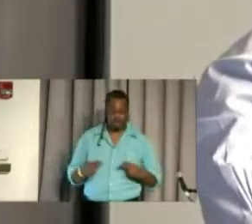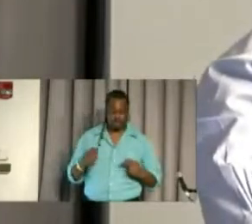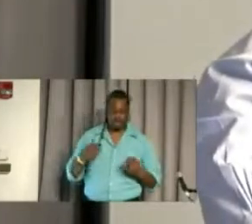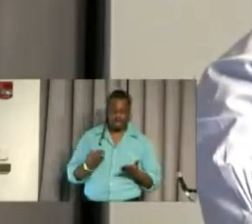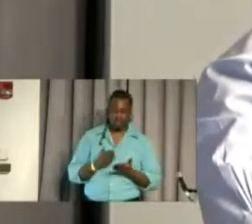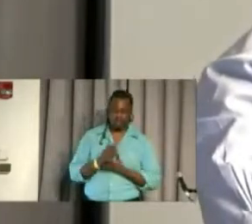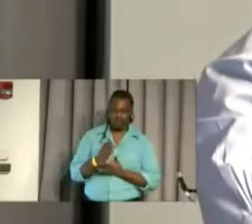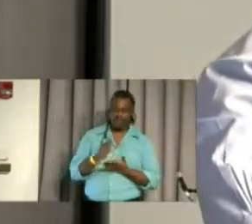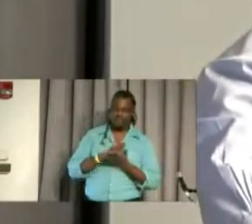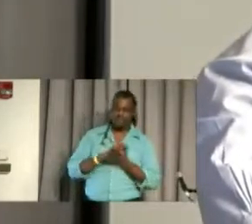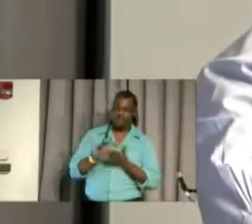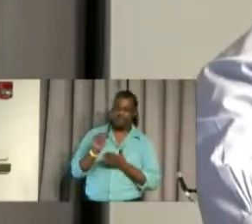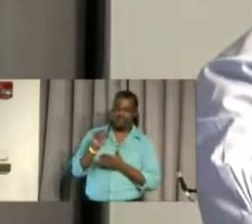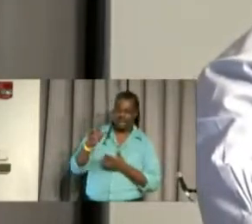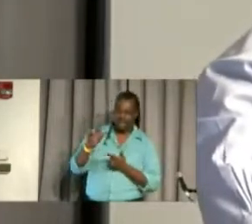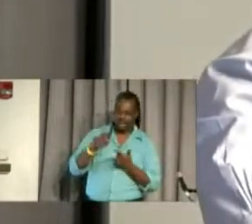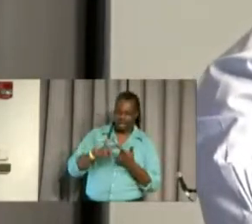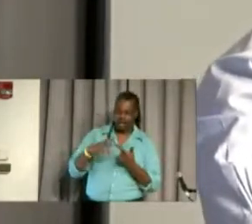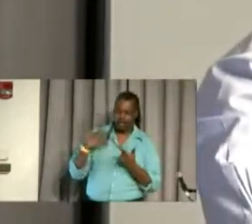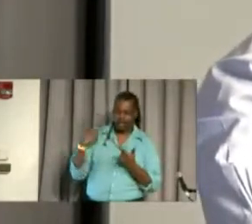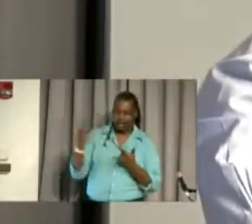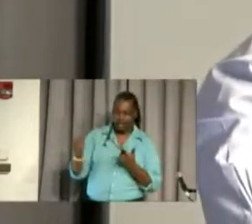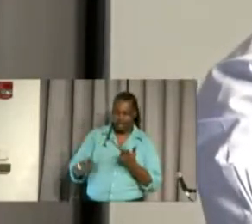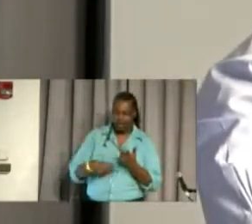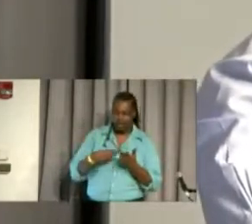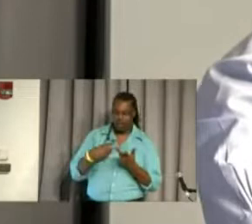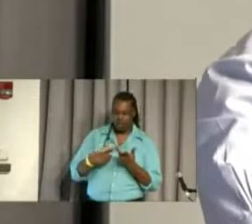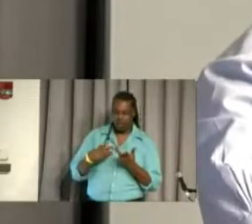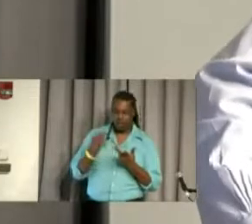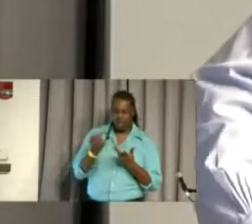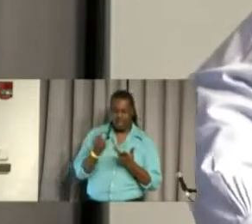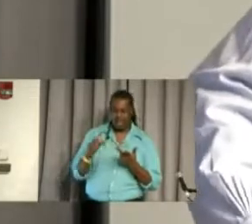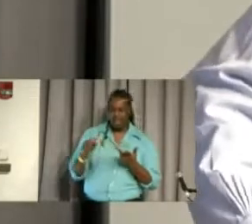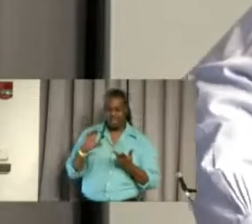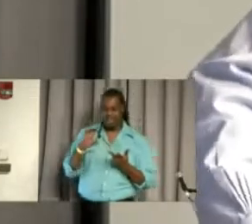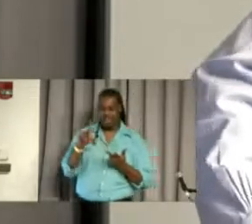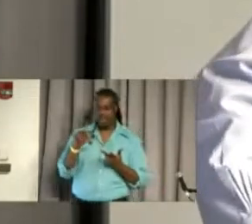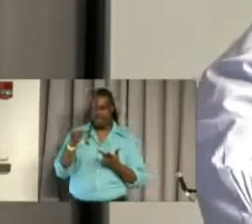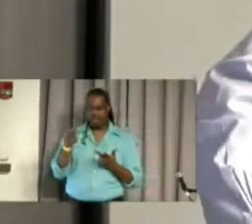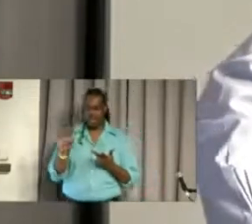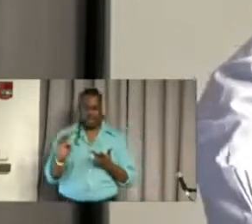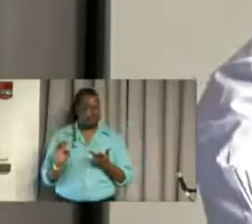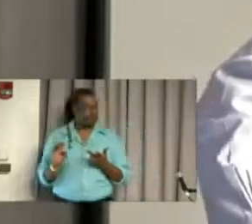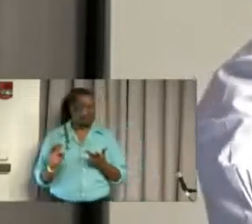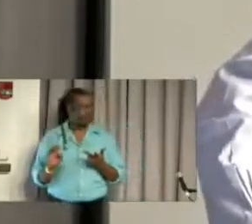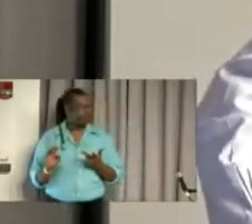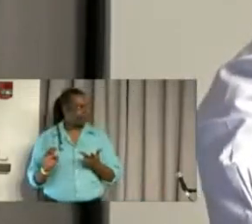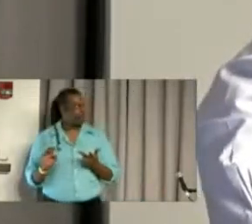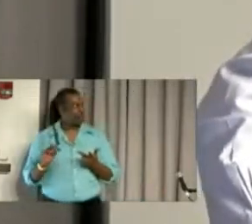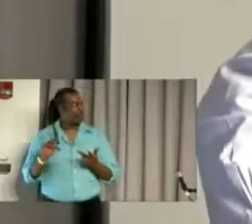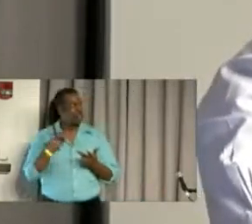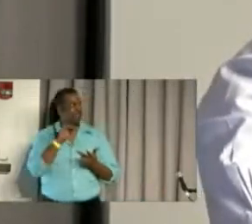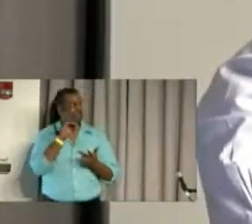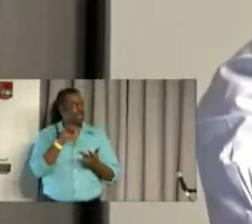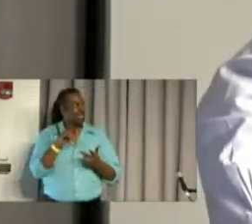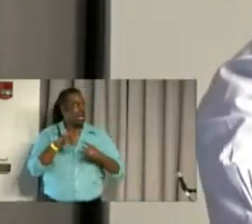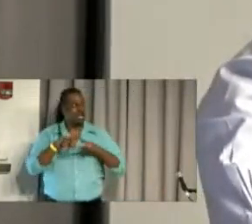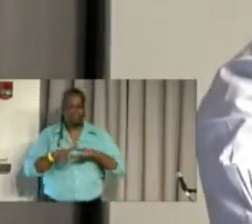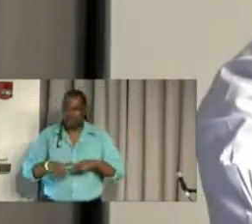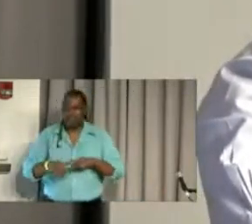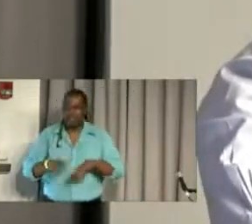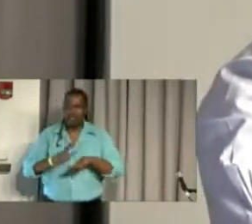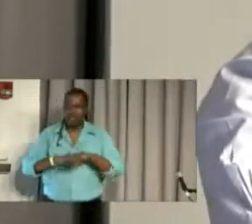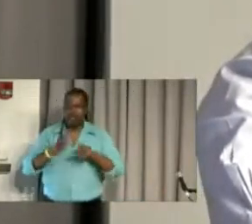clean air, health, and a safe climate, rights that are not contingent upon one's